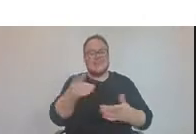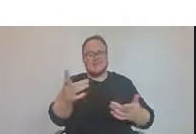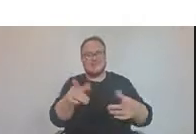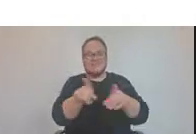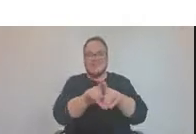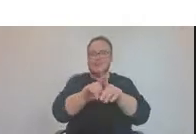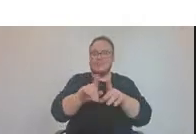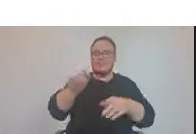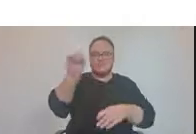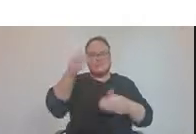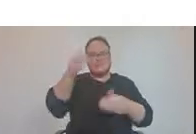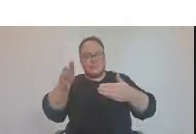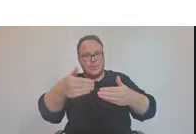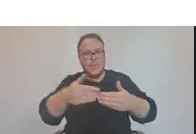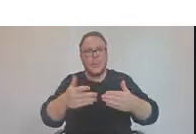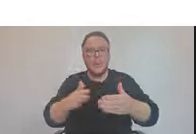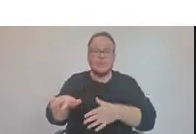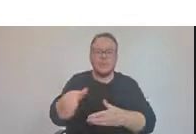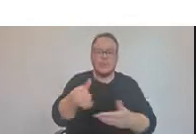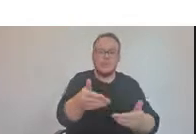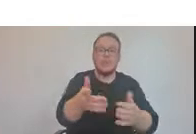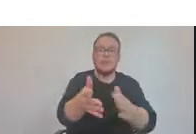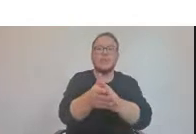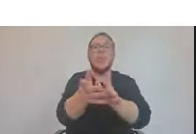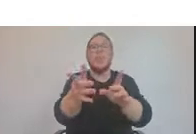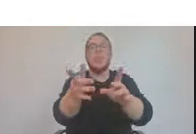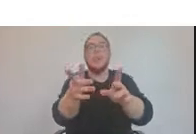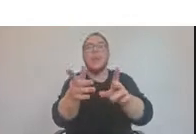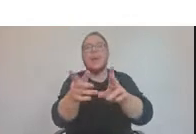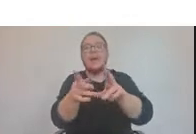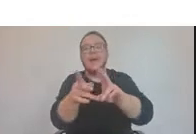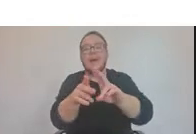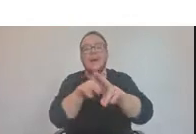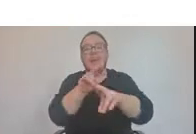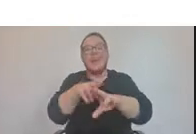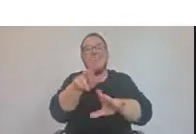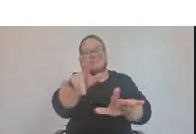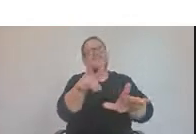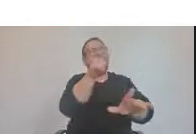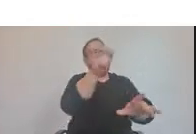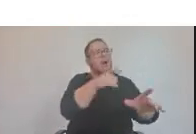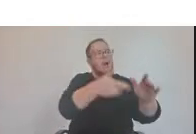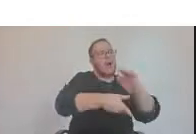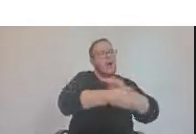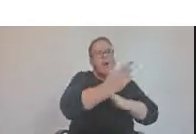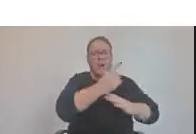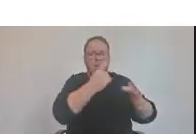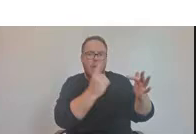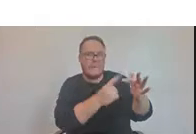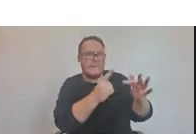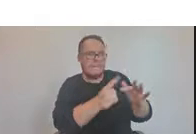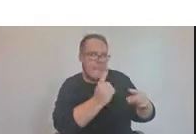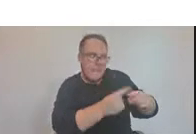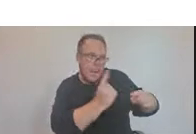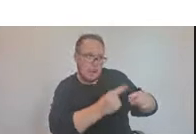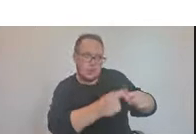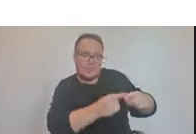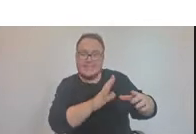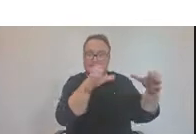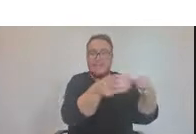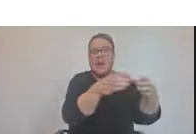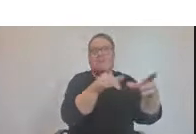who go to the emergency department and potentially would otherwise be admitted, it's actually about identifying a more suitable alternative.